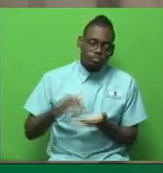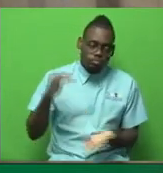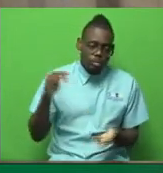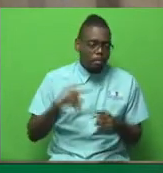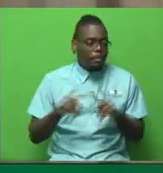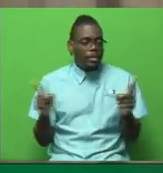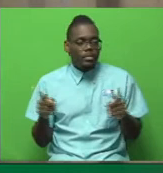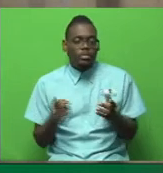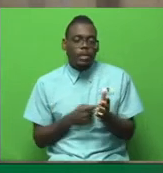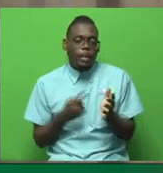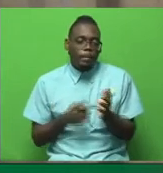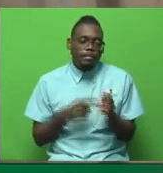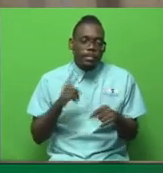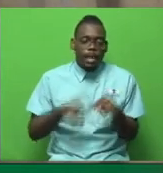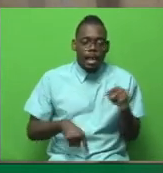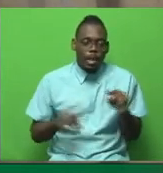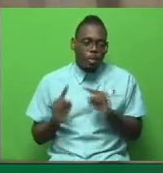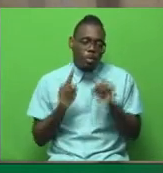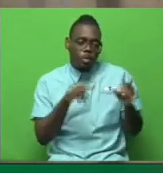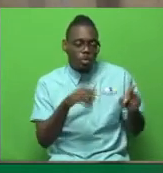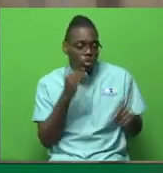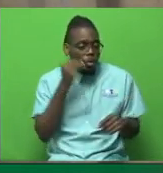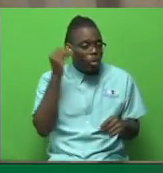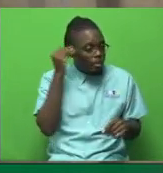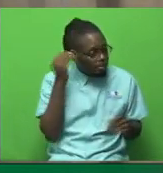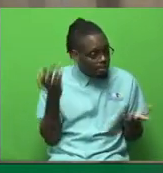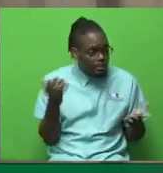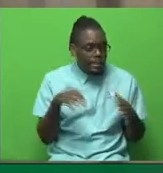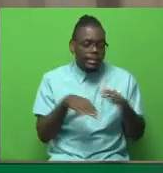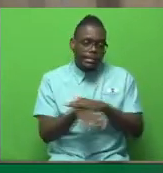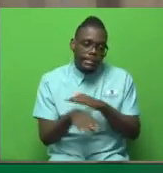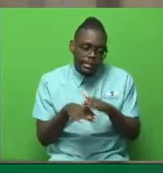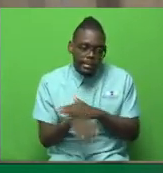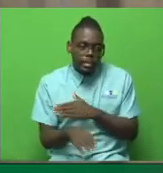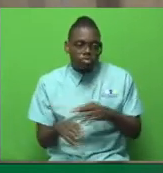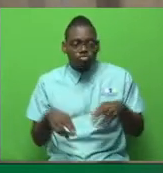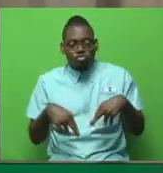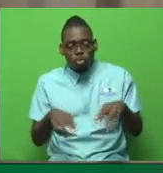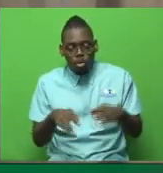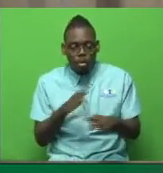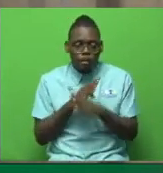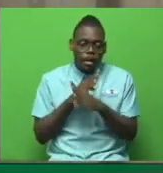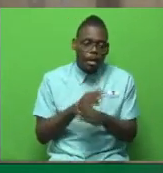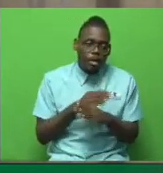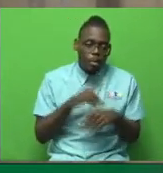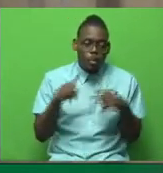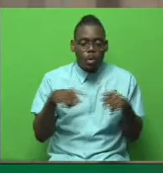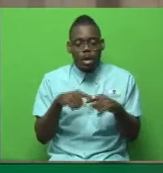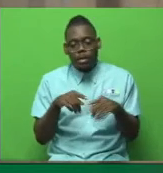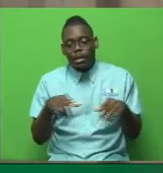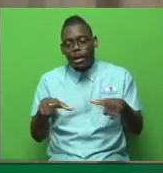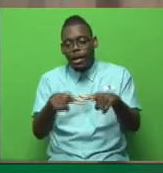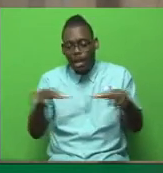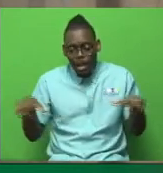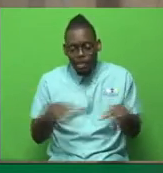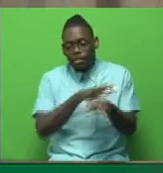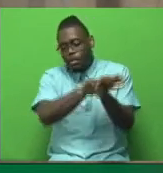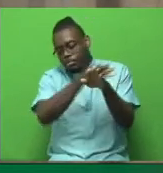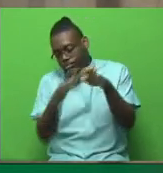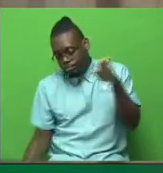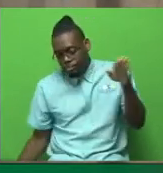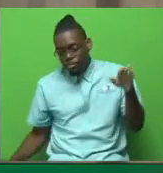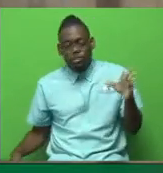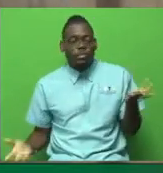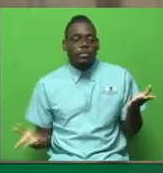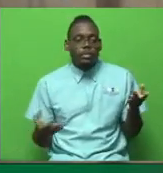sometimes and to show you again the the levels of dissonance I listened to the prime